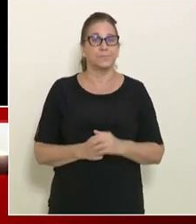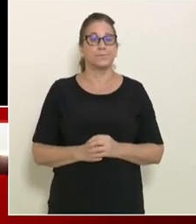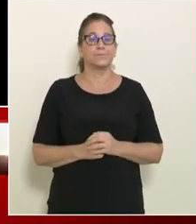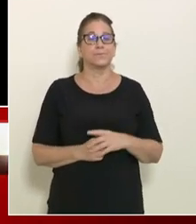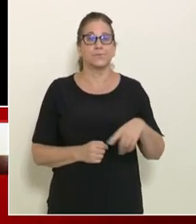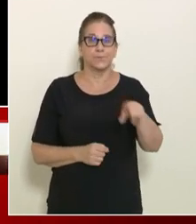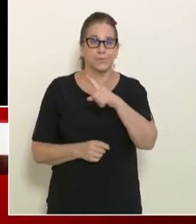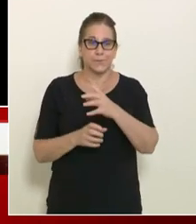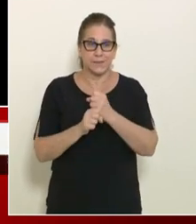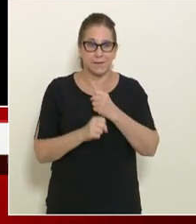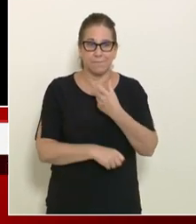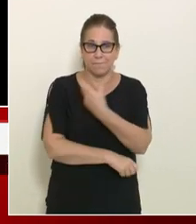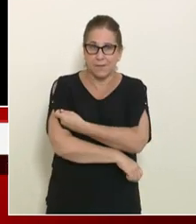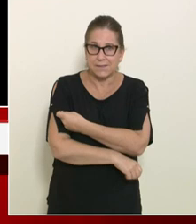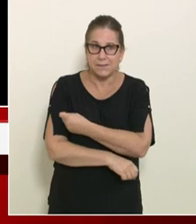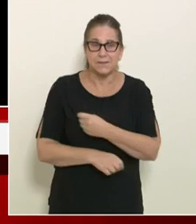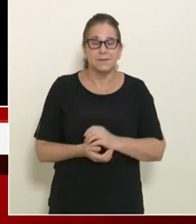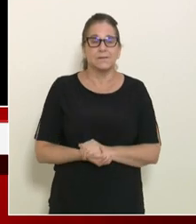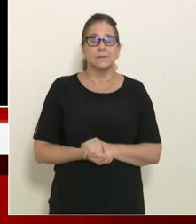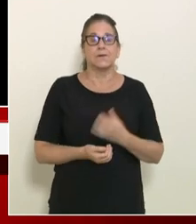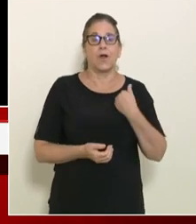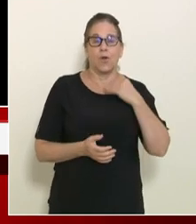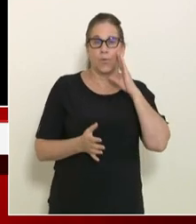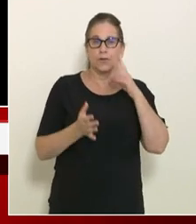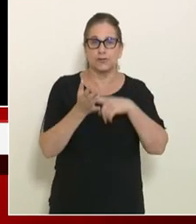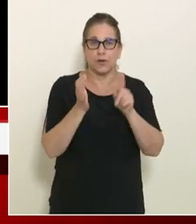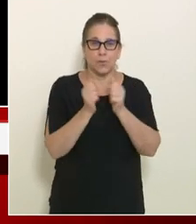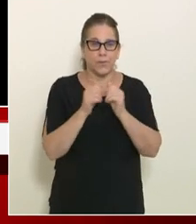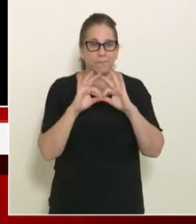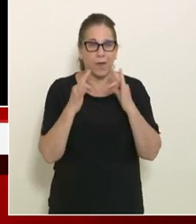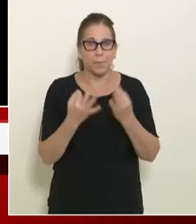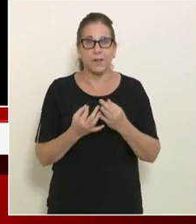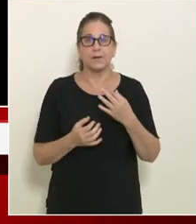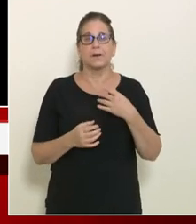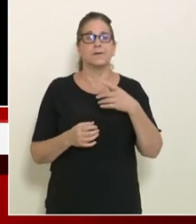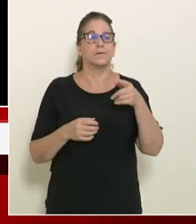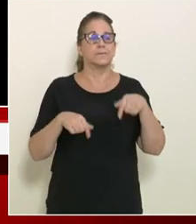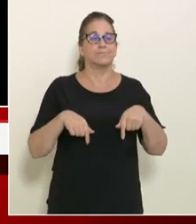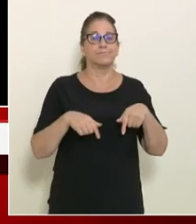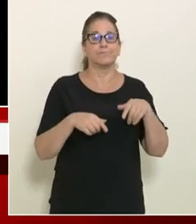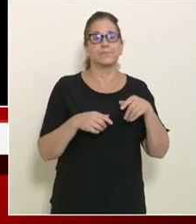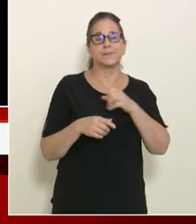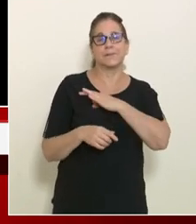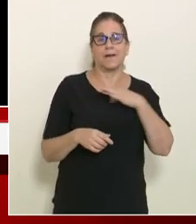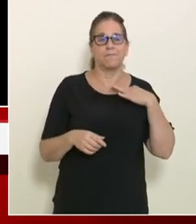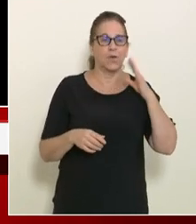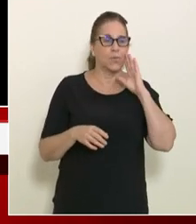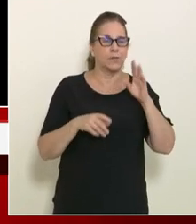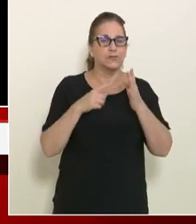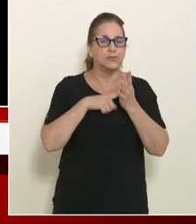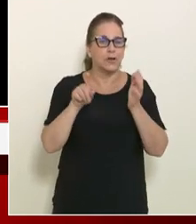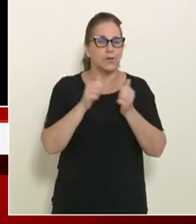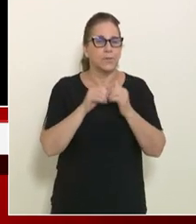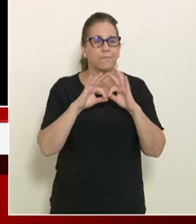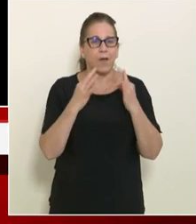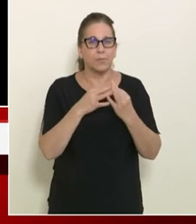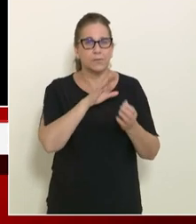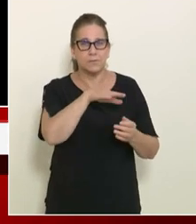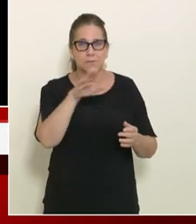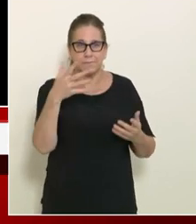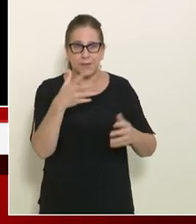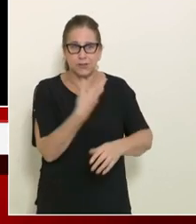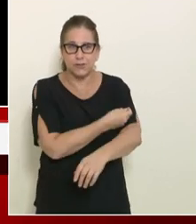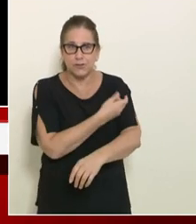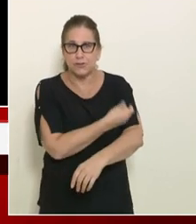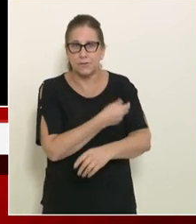actually, because the flu vaccine is recommended for everyone above the age of 6 months. So thank you so much, Mayor, for giving me the opportunity to